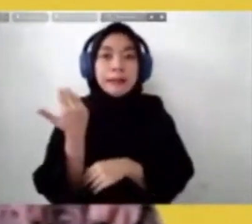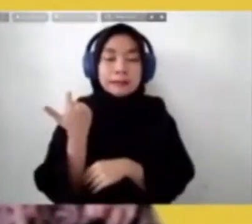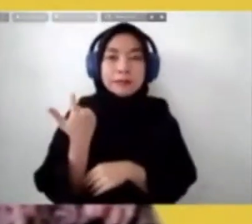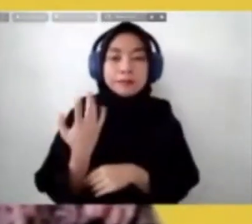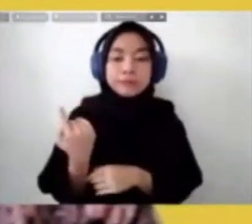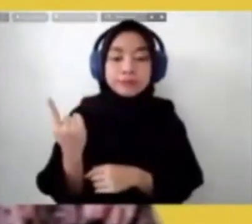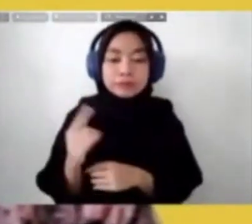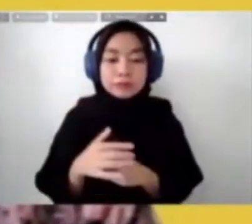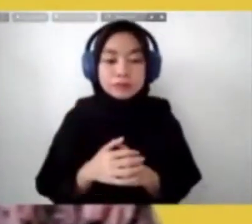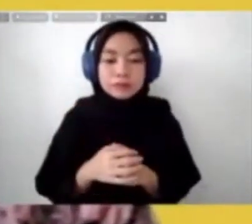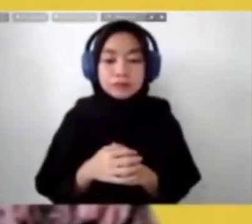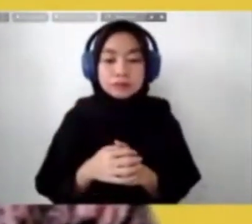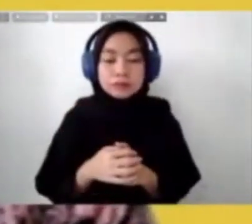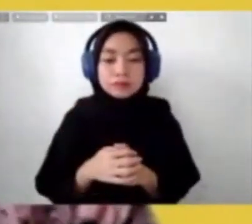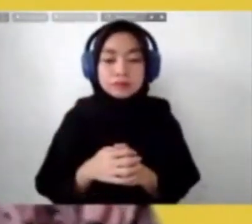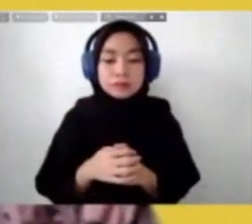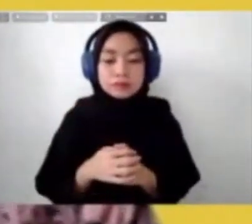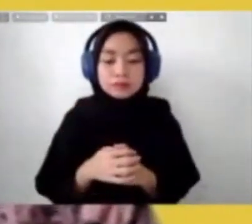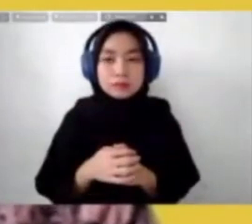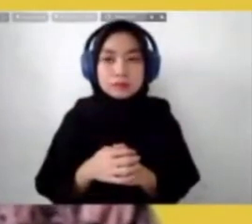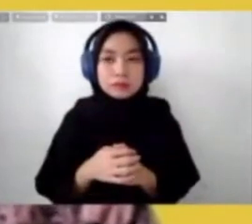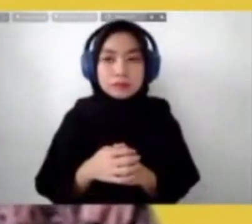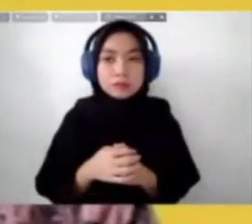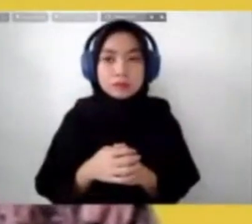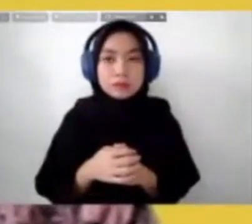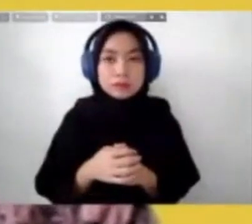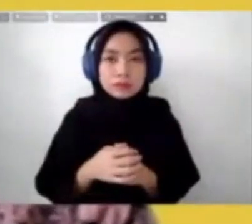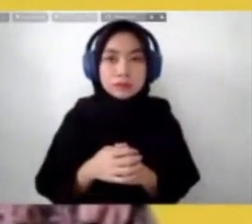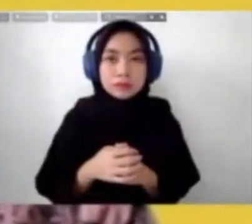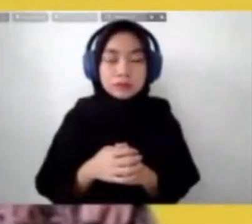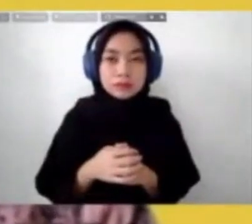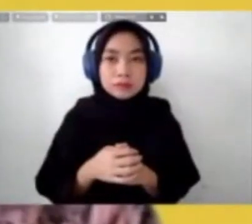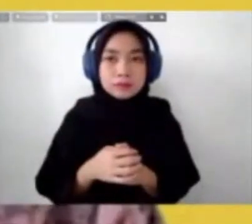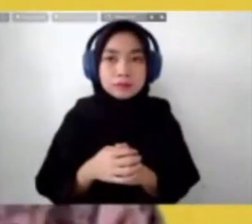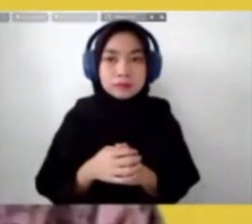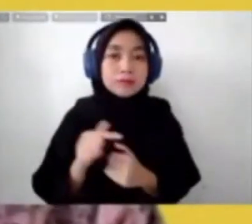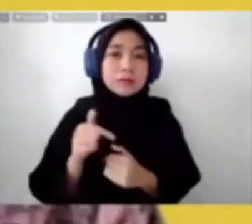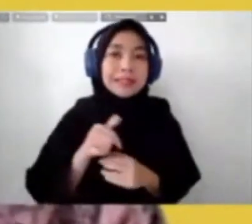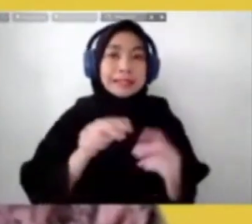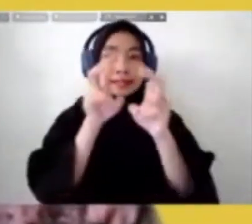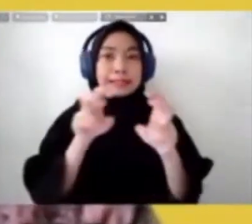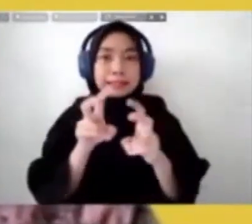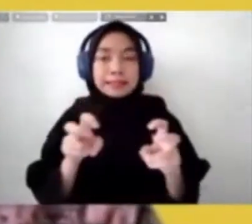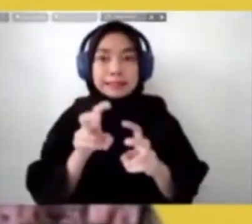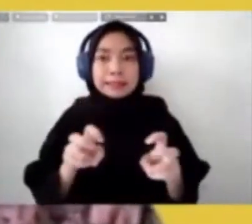process when she did the research on how to